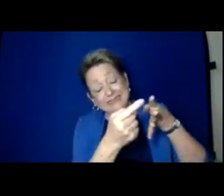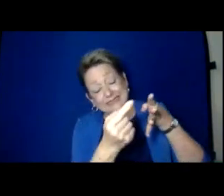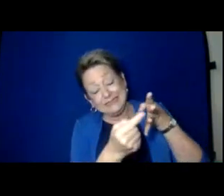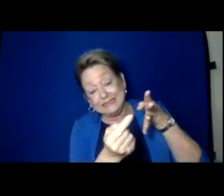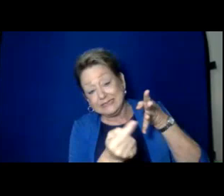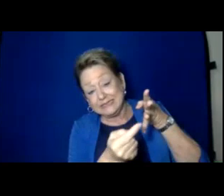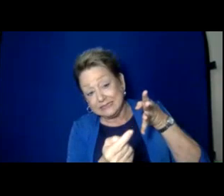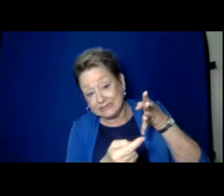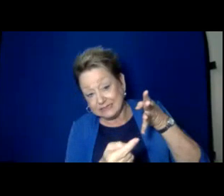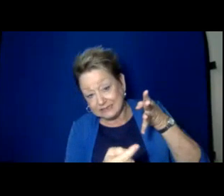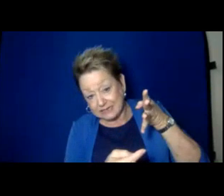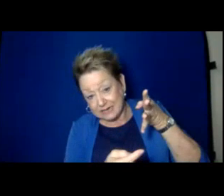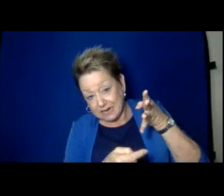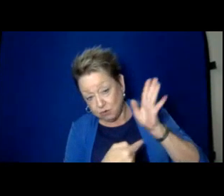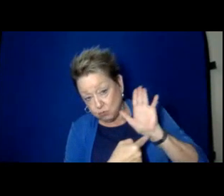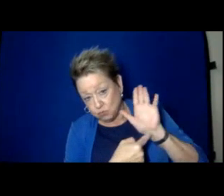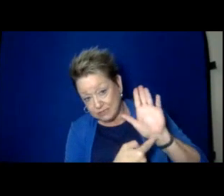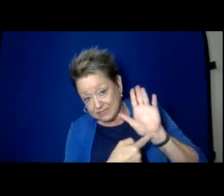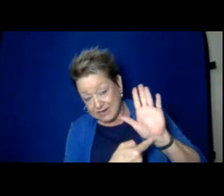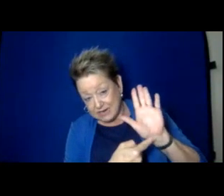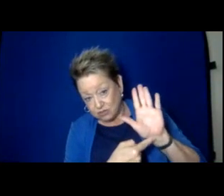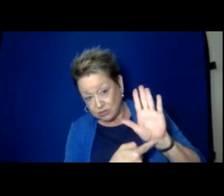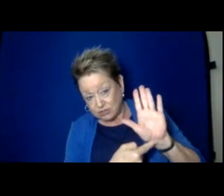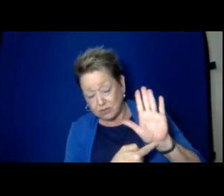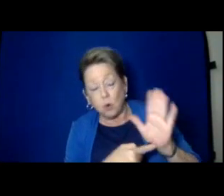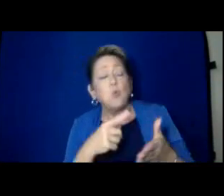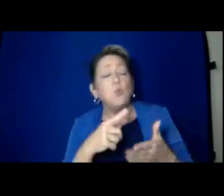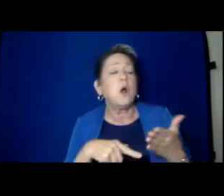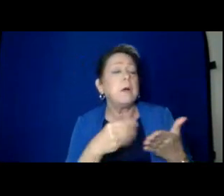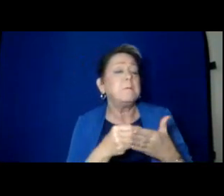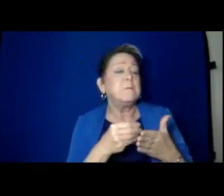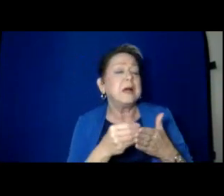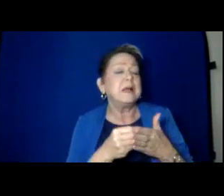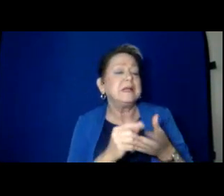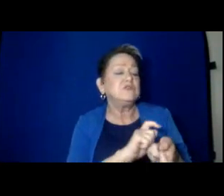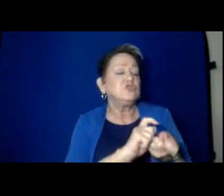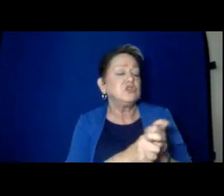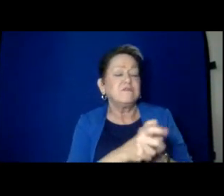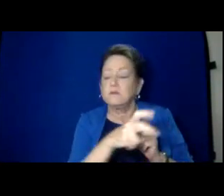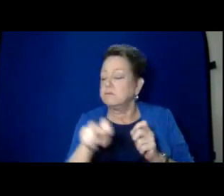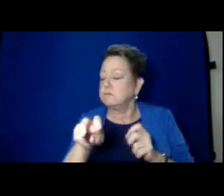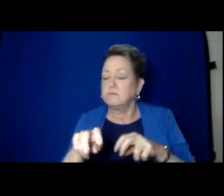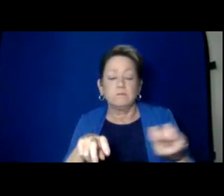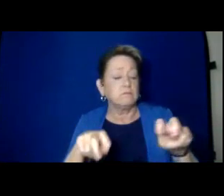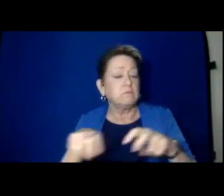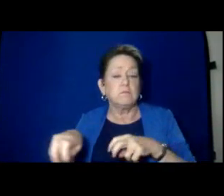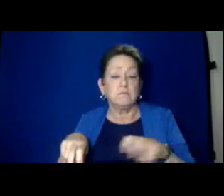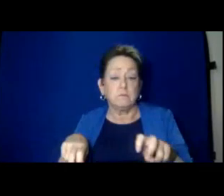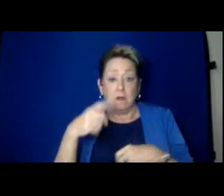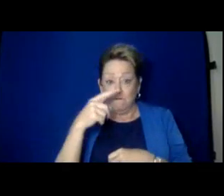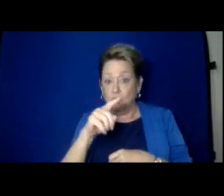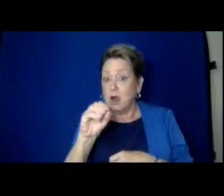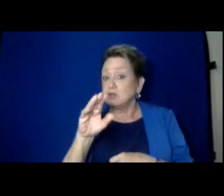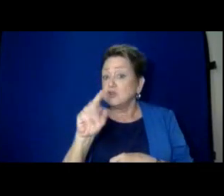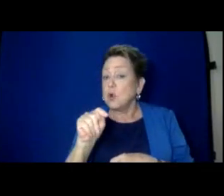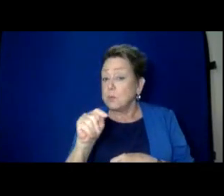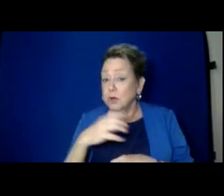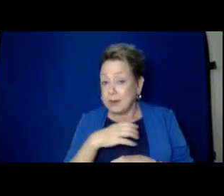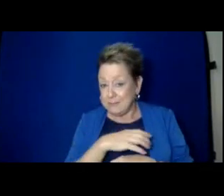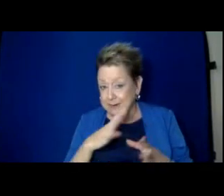of exactly what project monies we are shifting where for your October committee